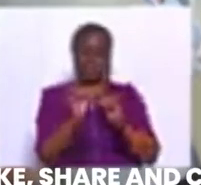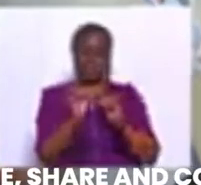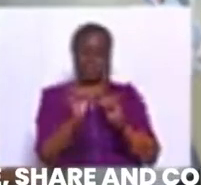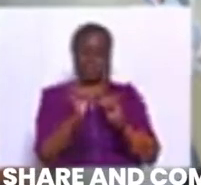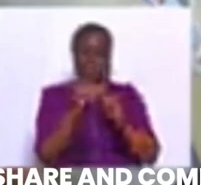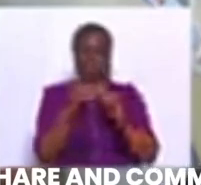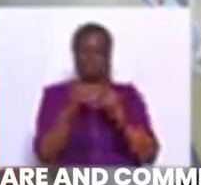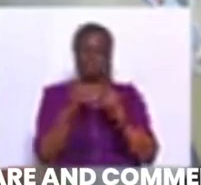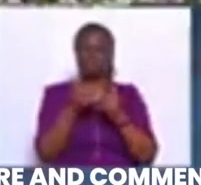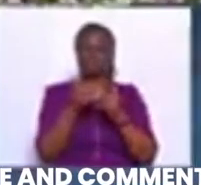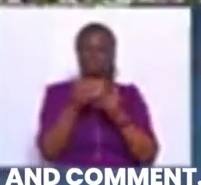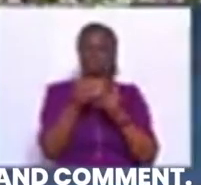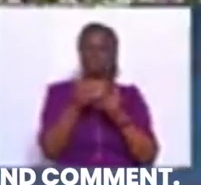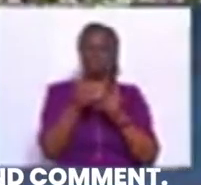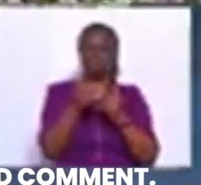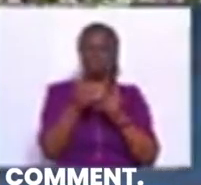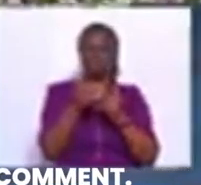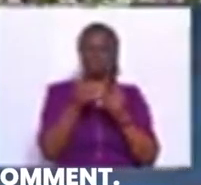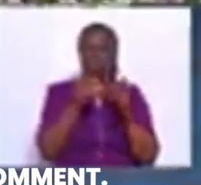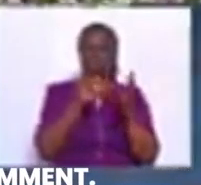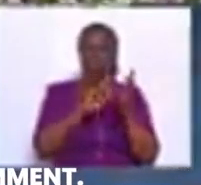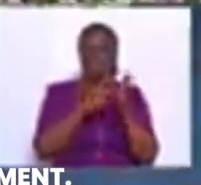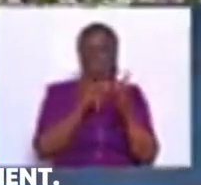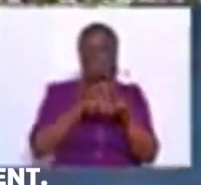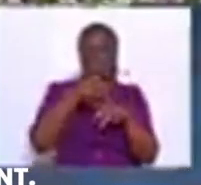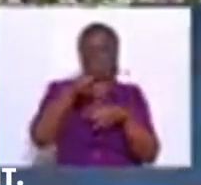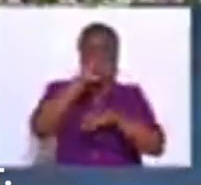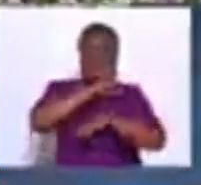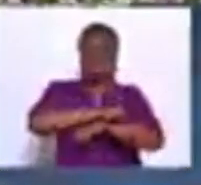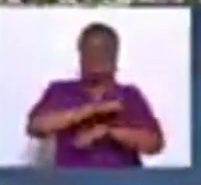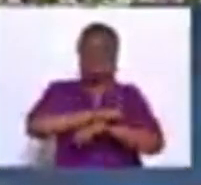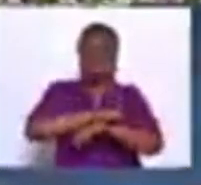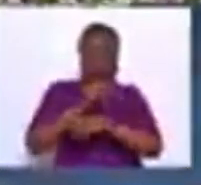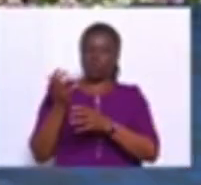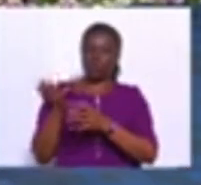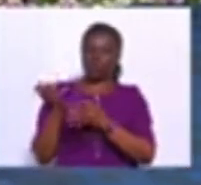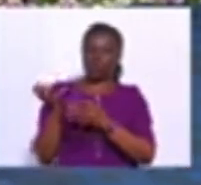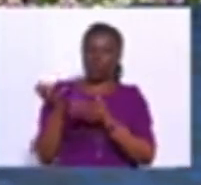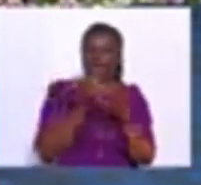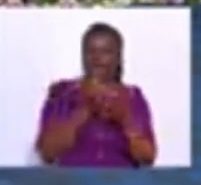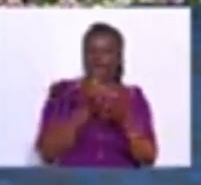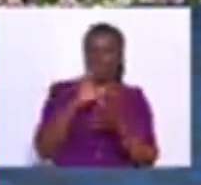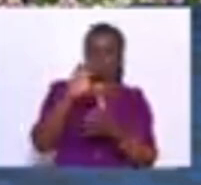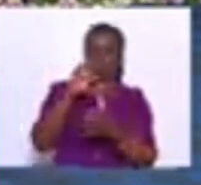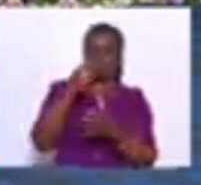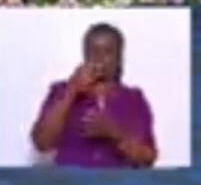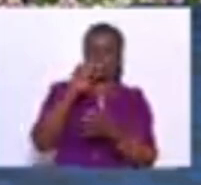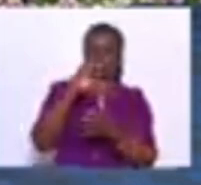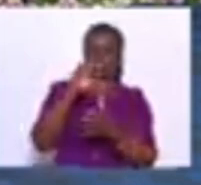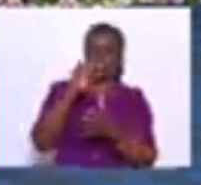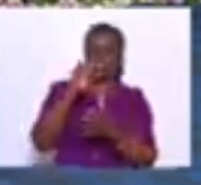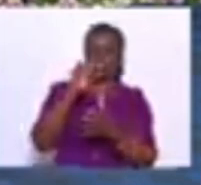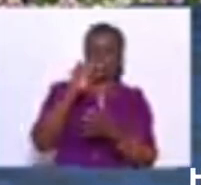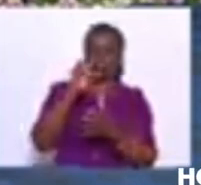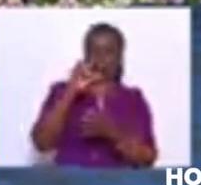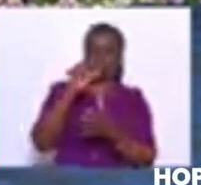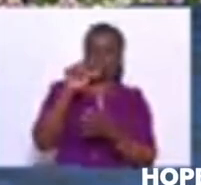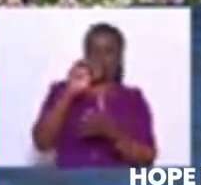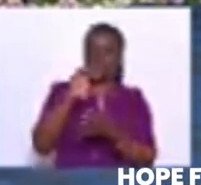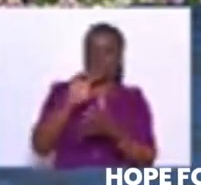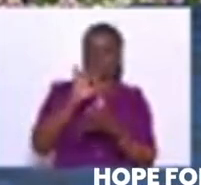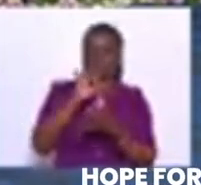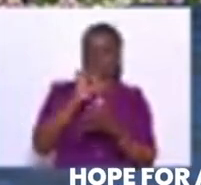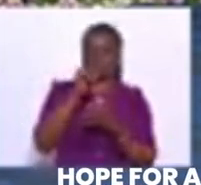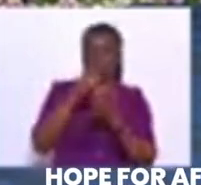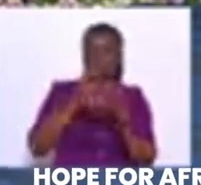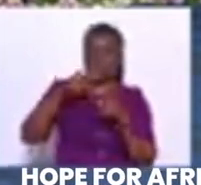now going to school, they've got a big can of Coke in the hand and a big bar of chocolate in the other hand, and that's what's increased our risk of breast